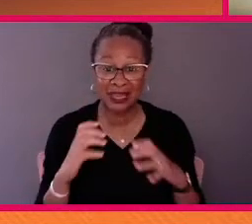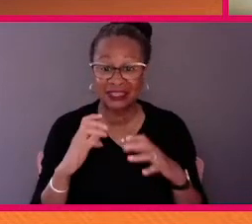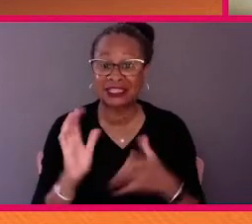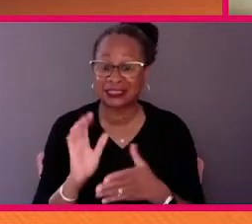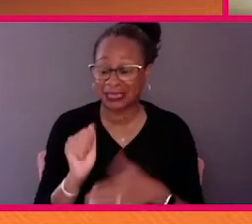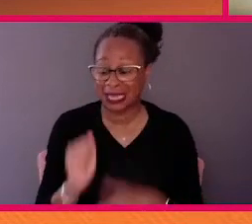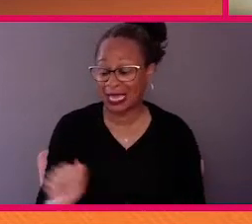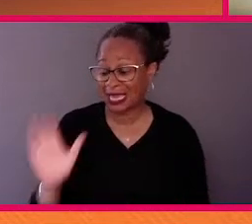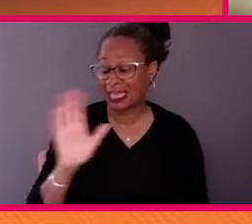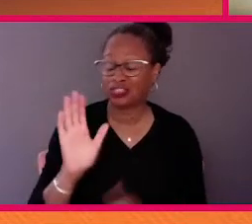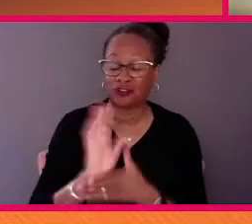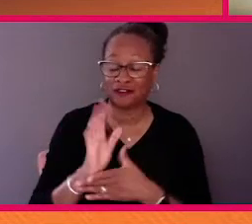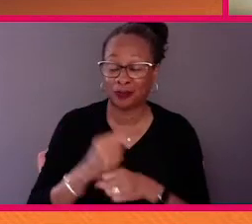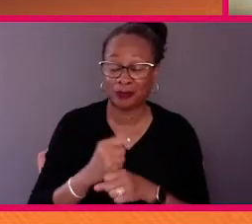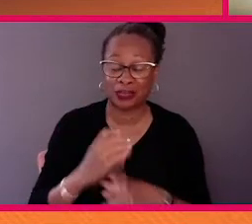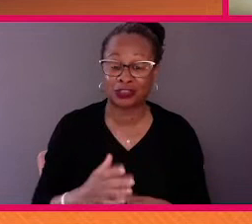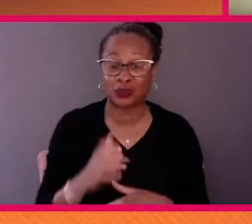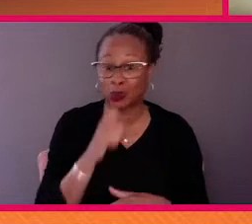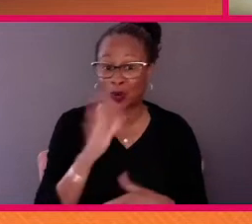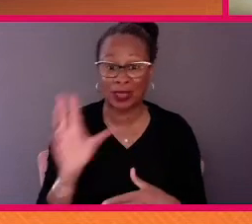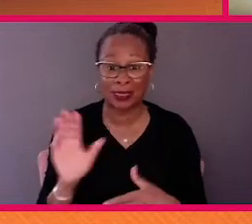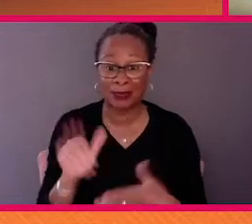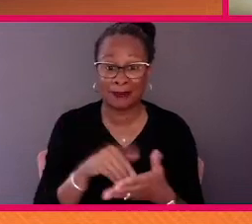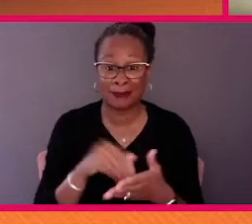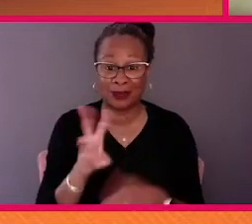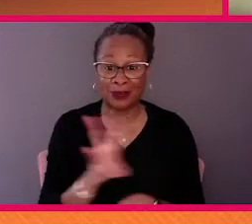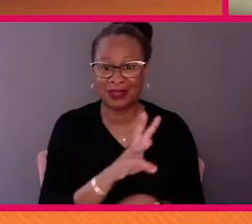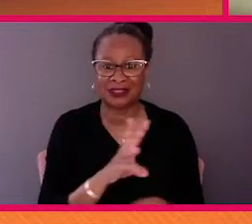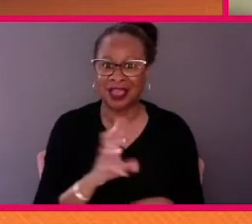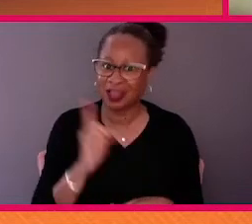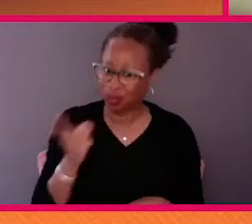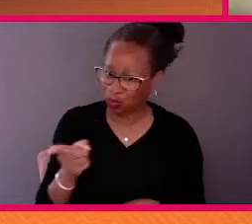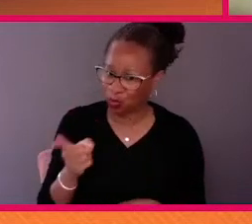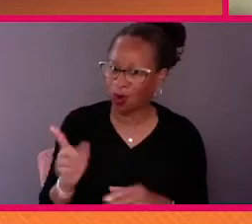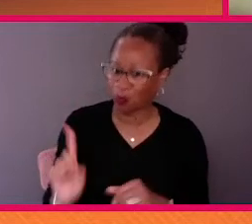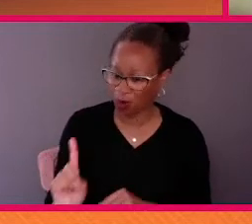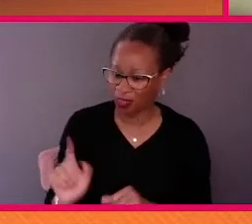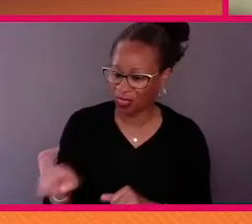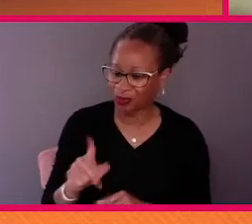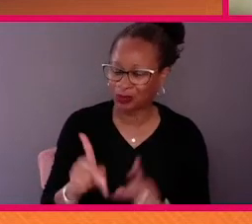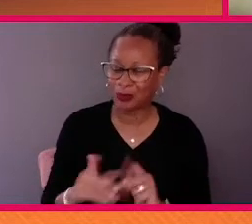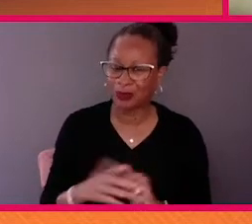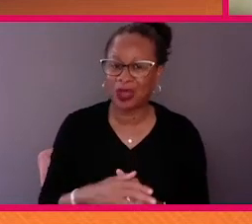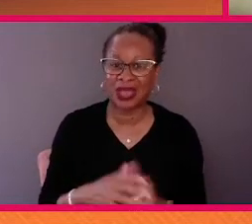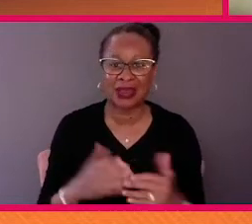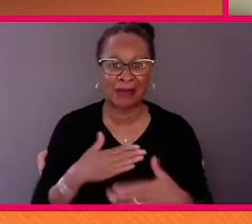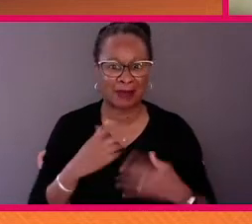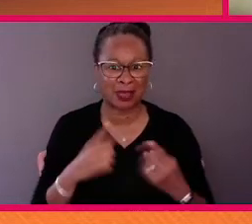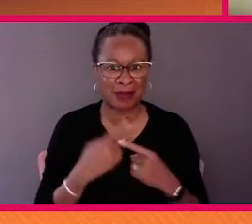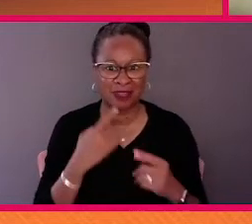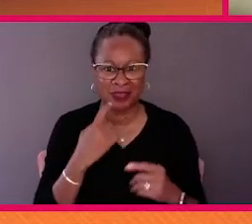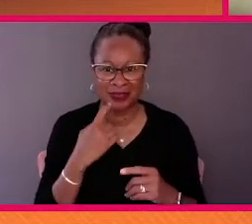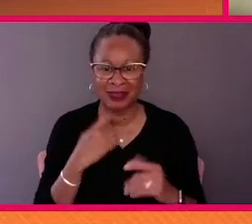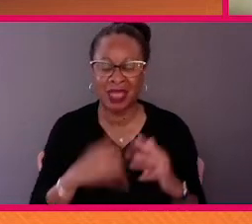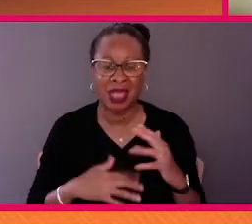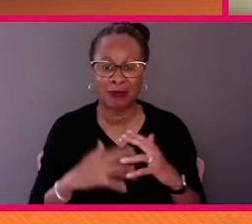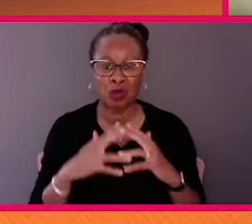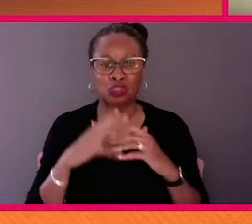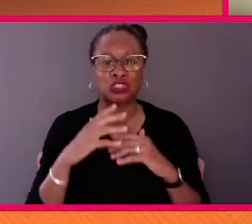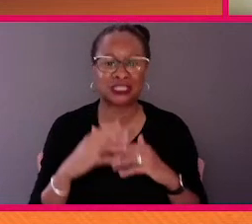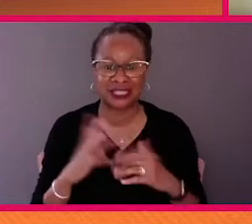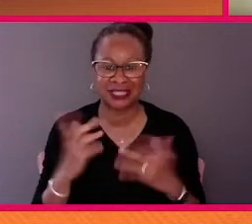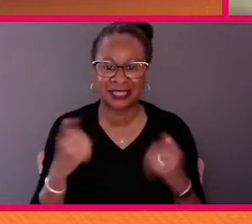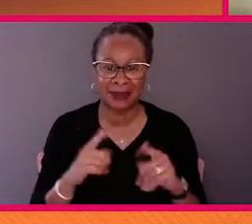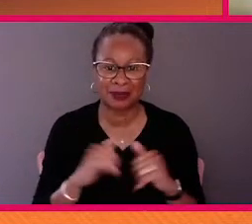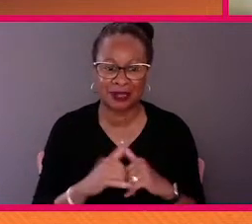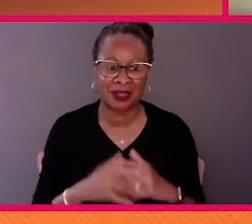being one of them. So I'm excited about this emergence that's coming. And something that I want to name in terms of holding a mirror up to myself